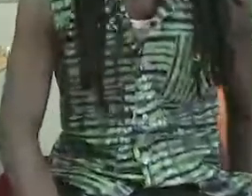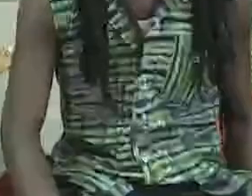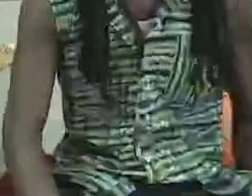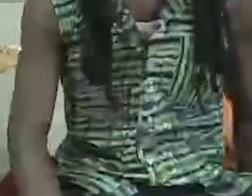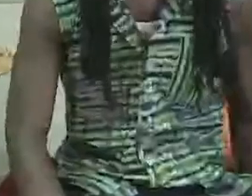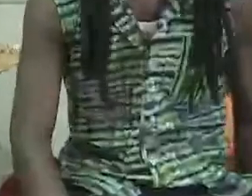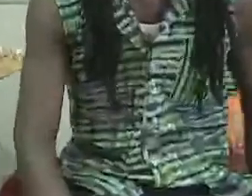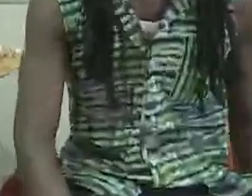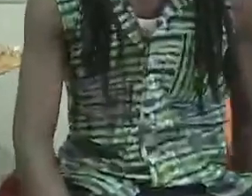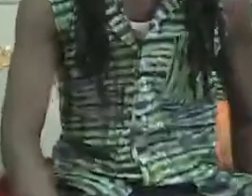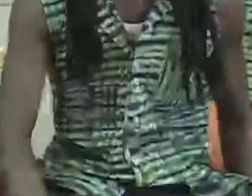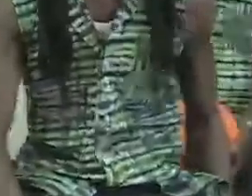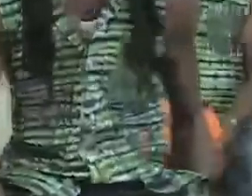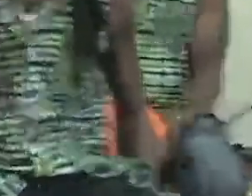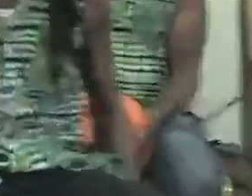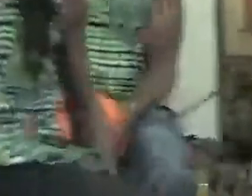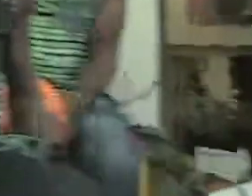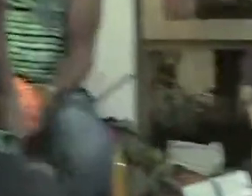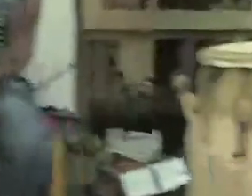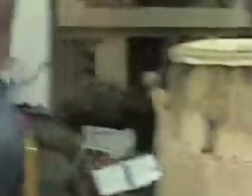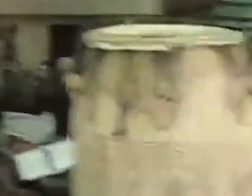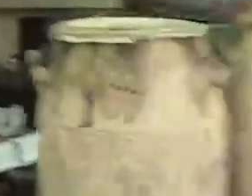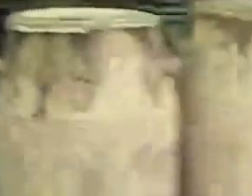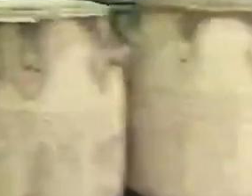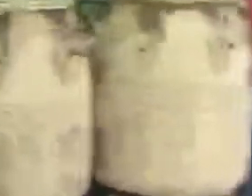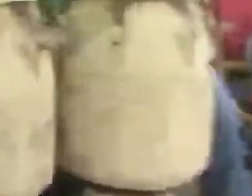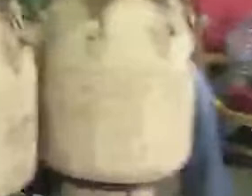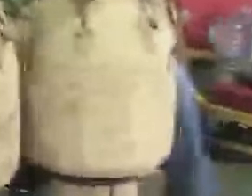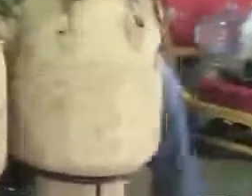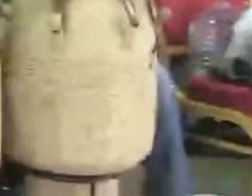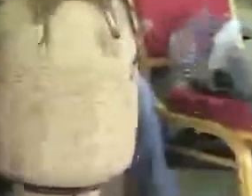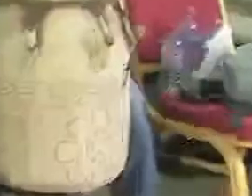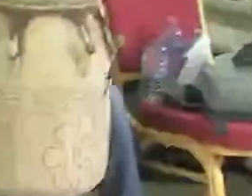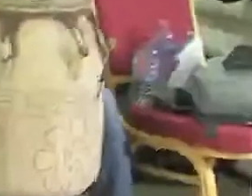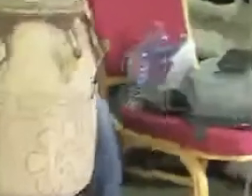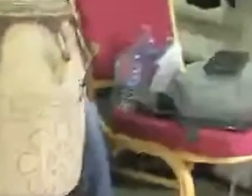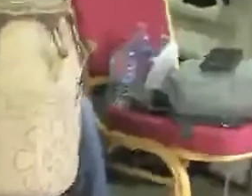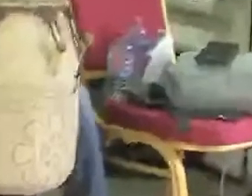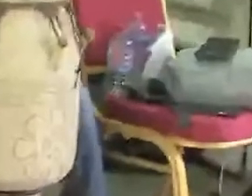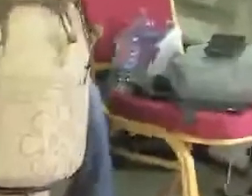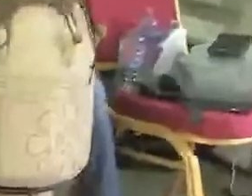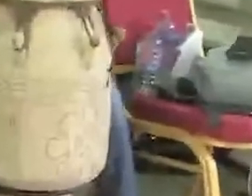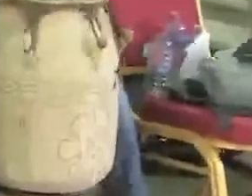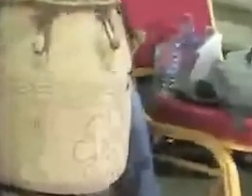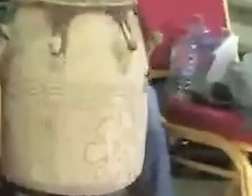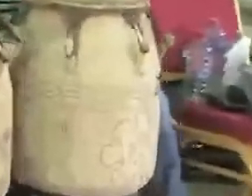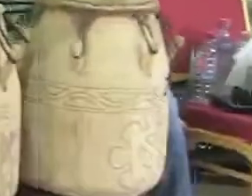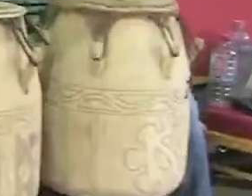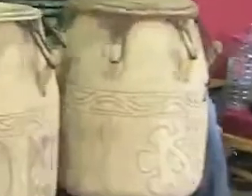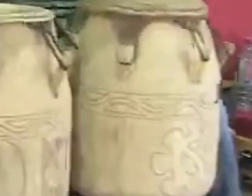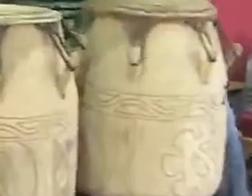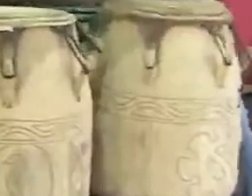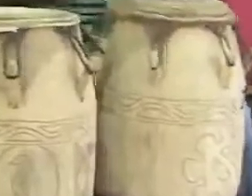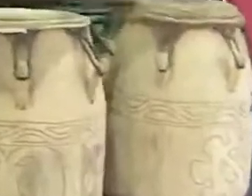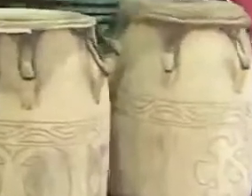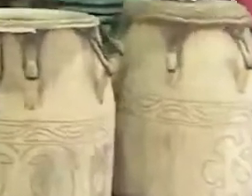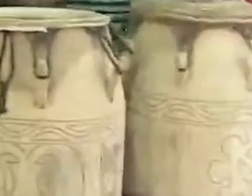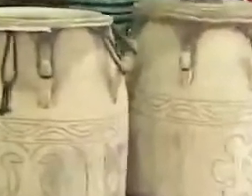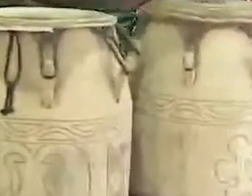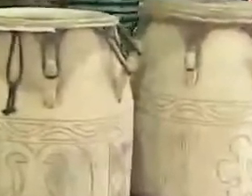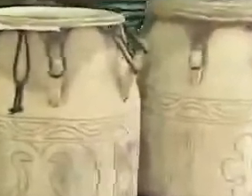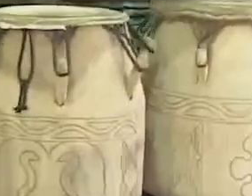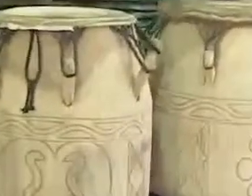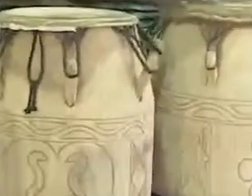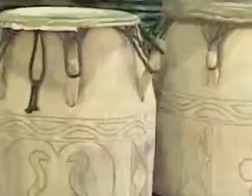We're finishing on the Musriqua. Next in a Kumemundia, eating to Moai.